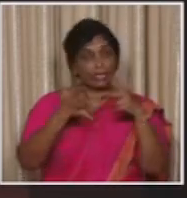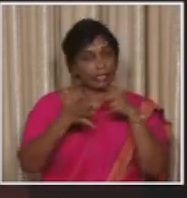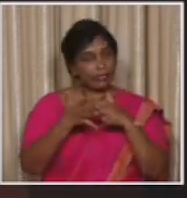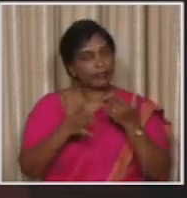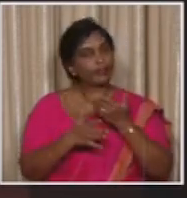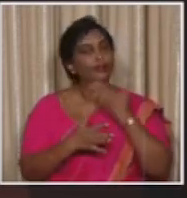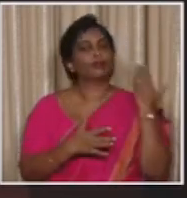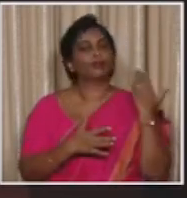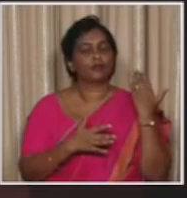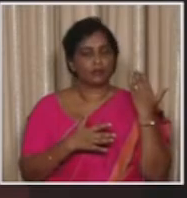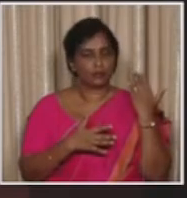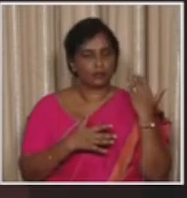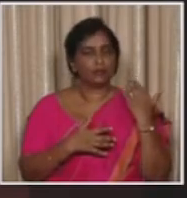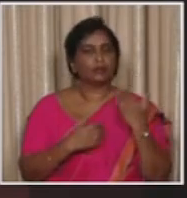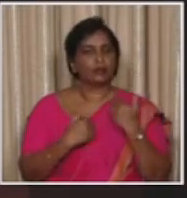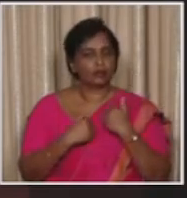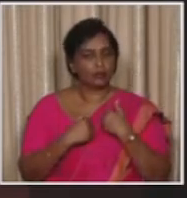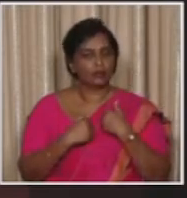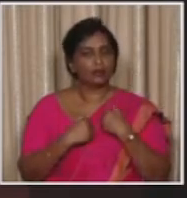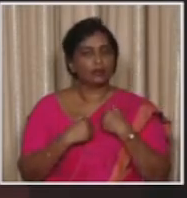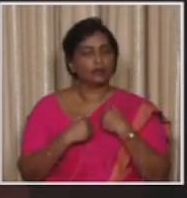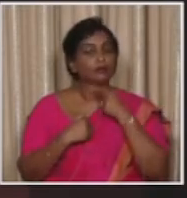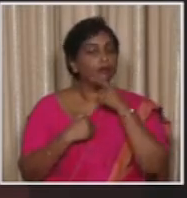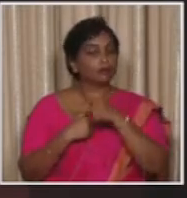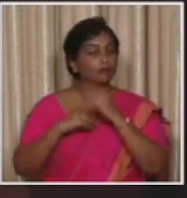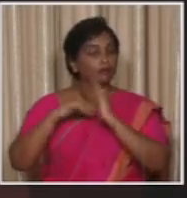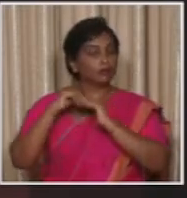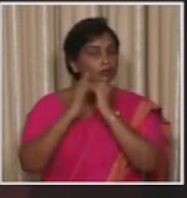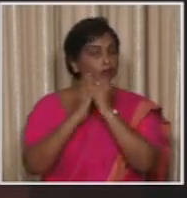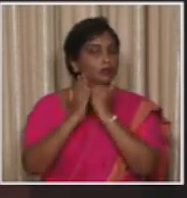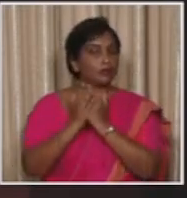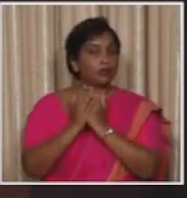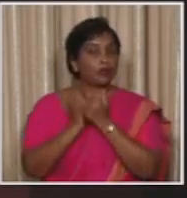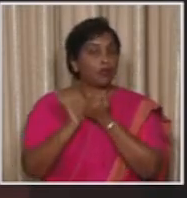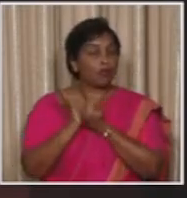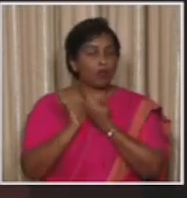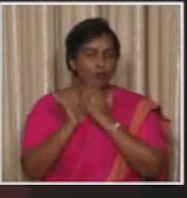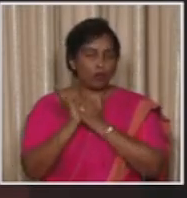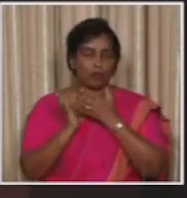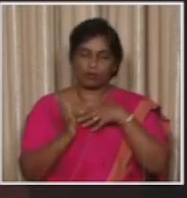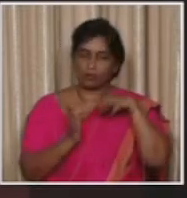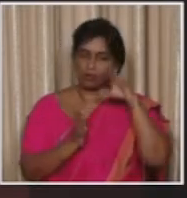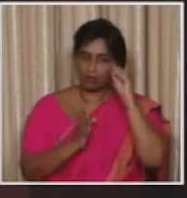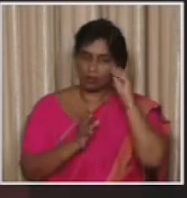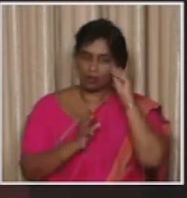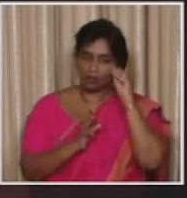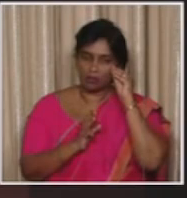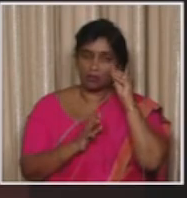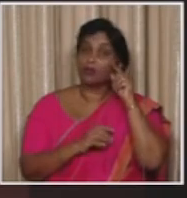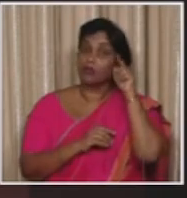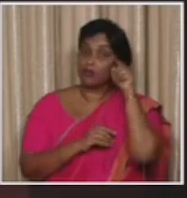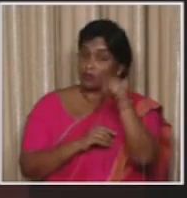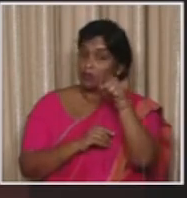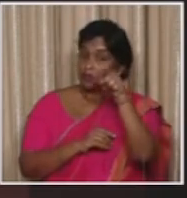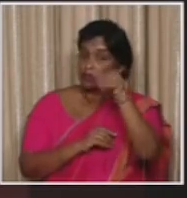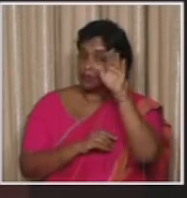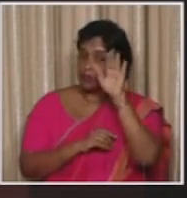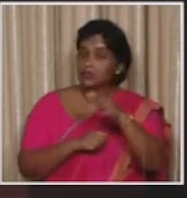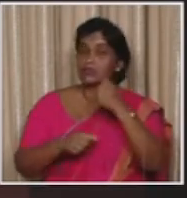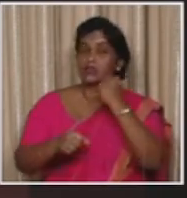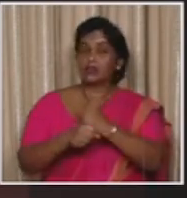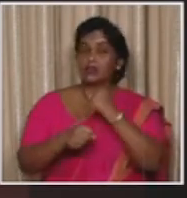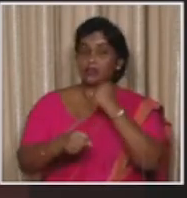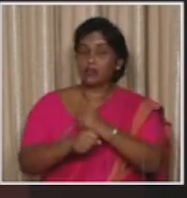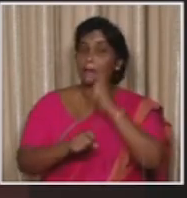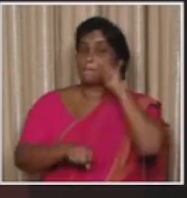I have comprehended the fact that the government has not done a good deal by the people. We agree with an IMF